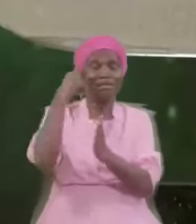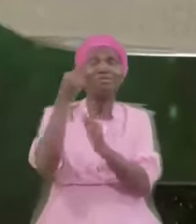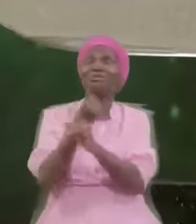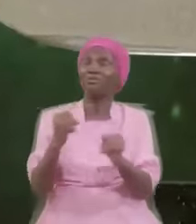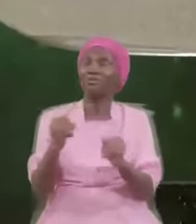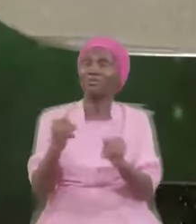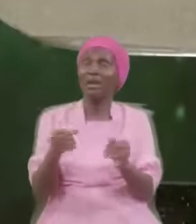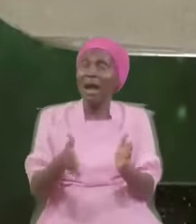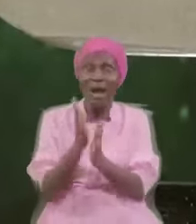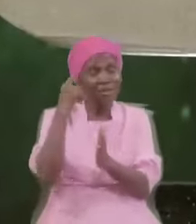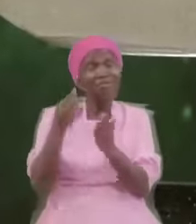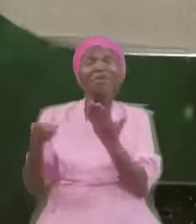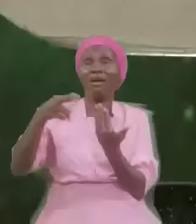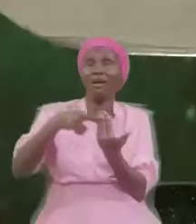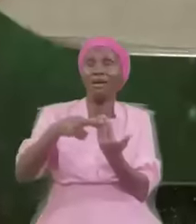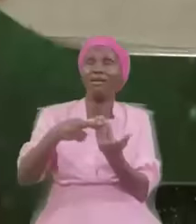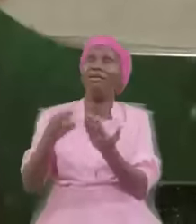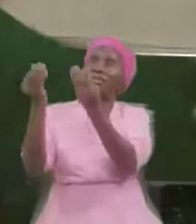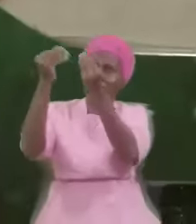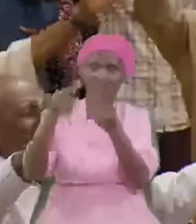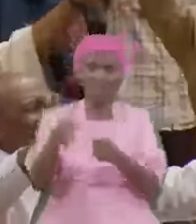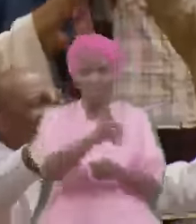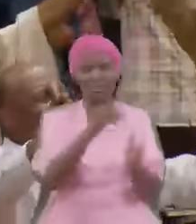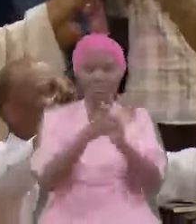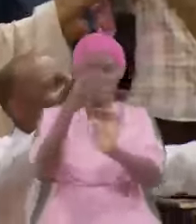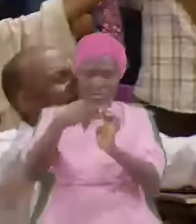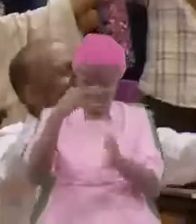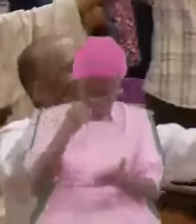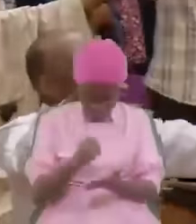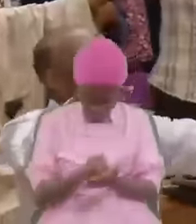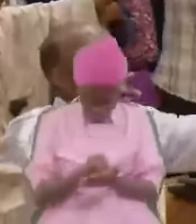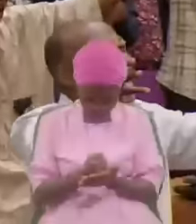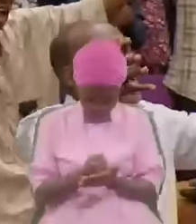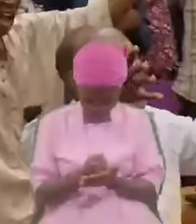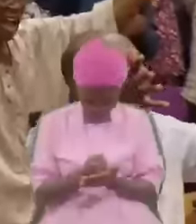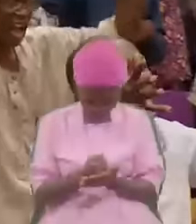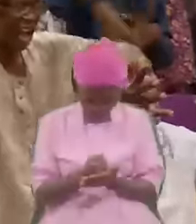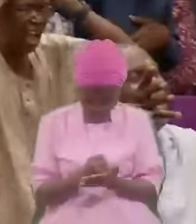restoration, grant it unto them in Jesus' name.